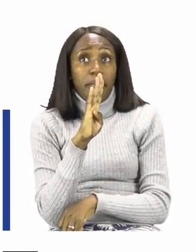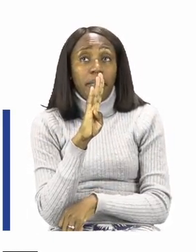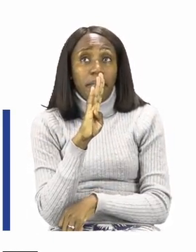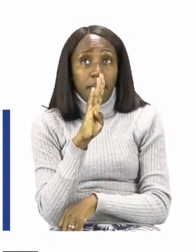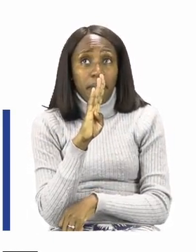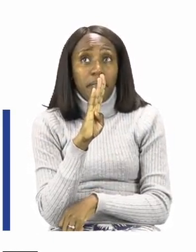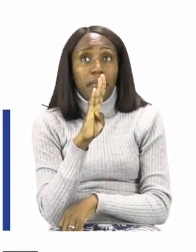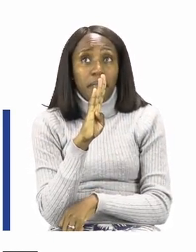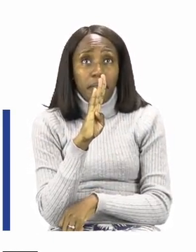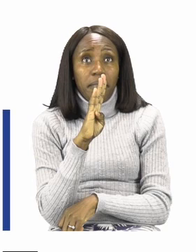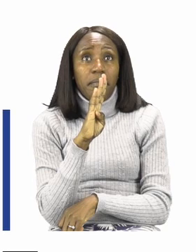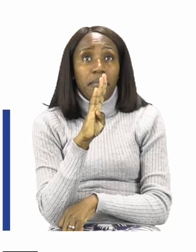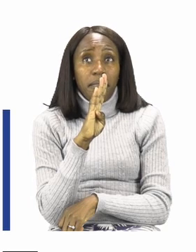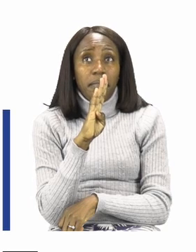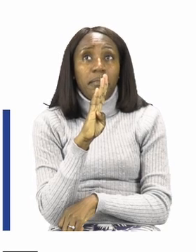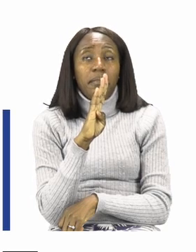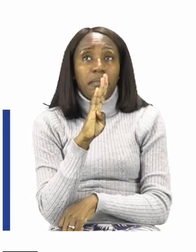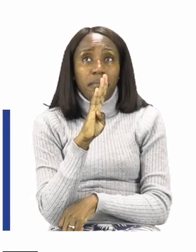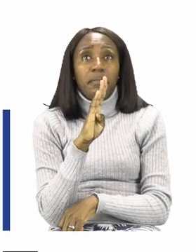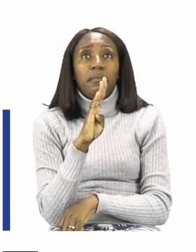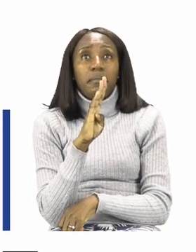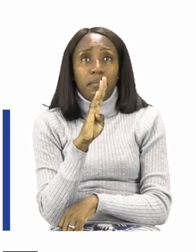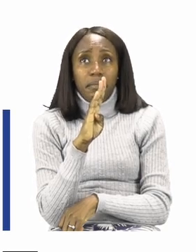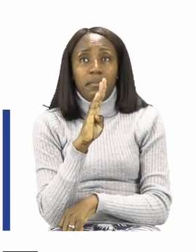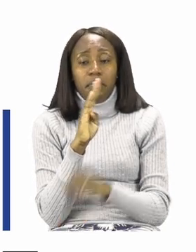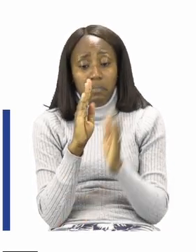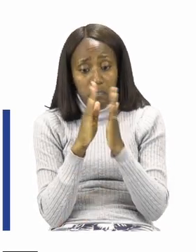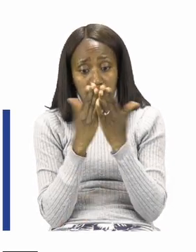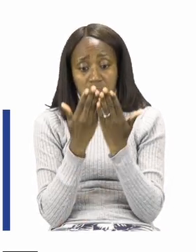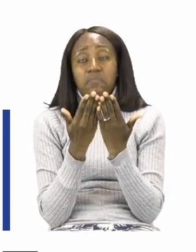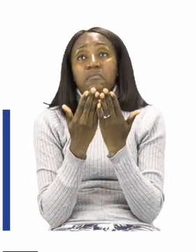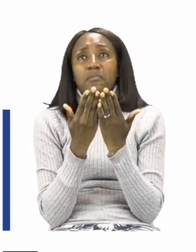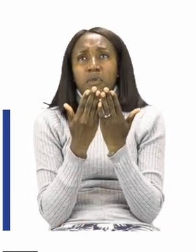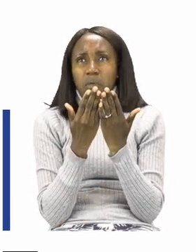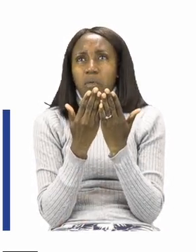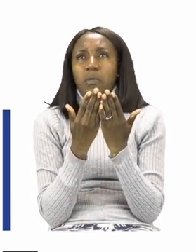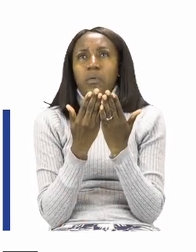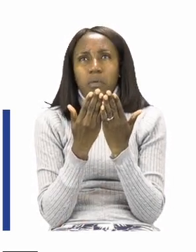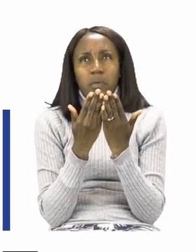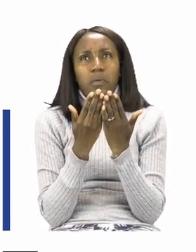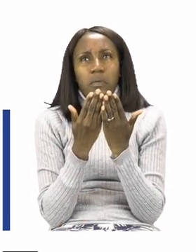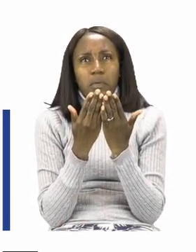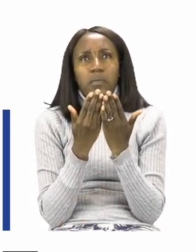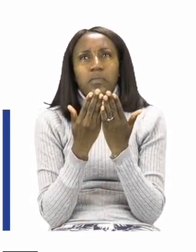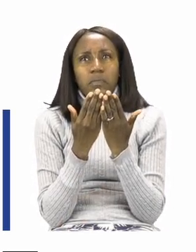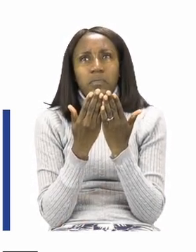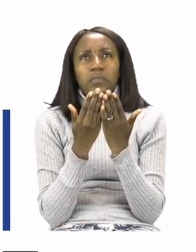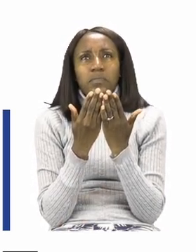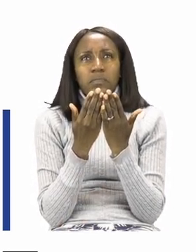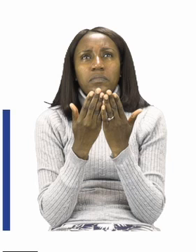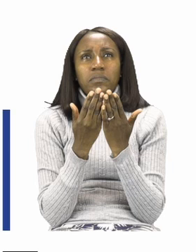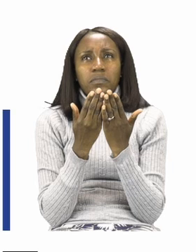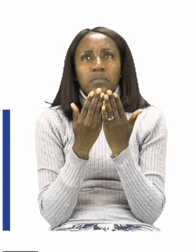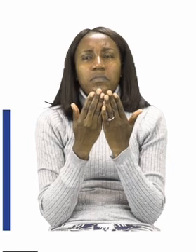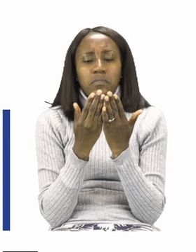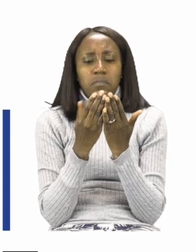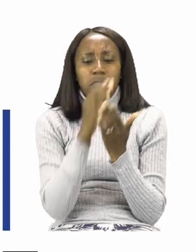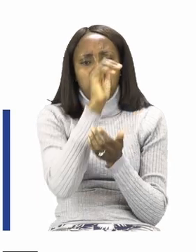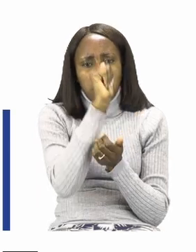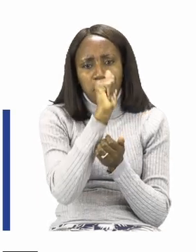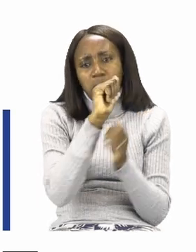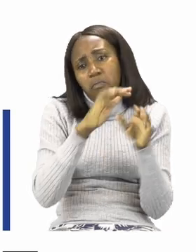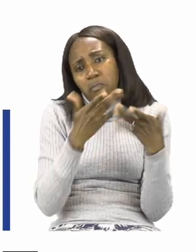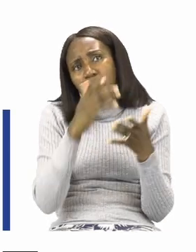Bible is a book. It is something, right? So which article are